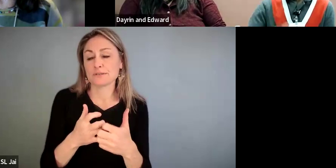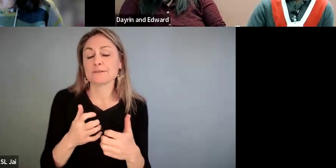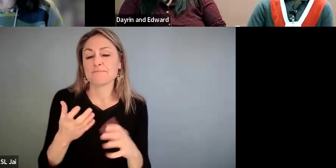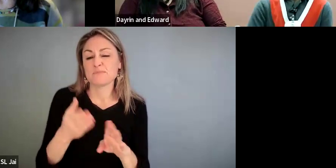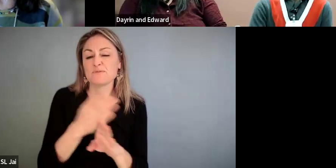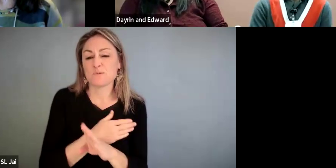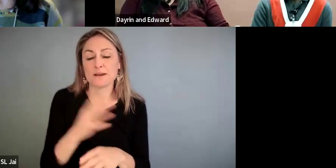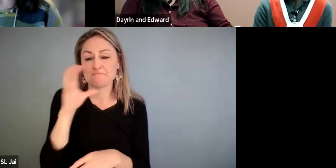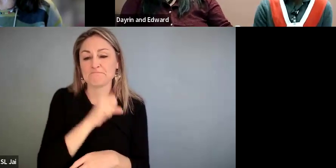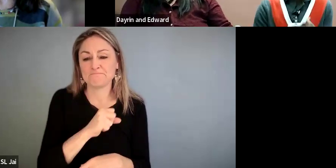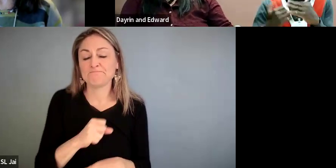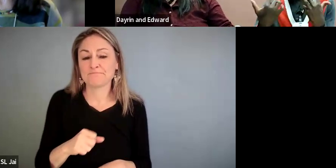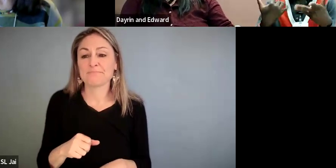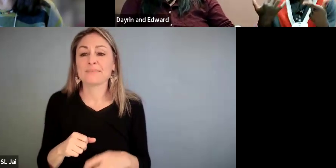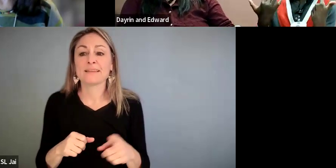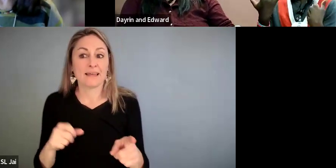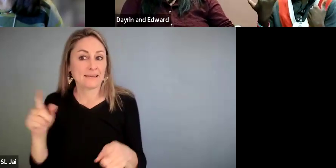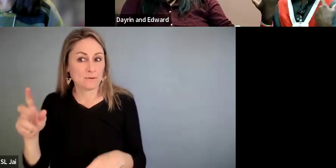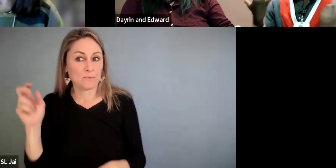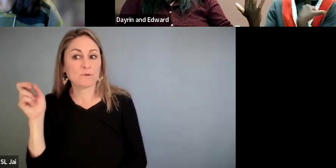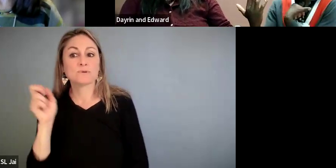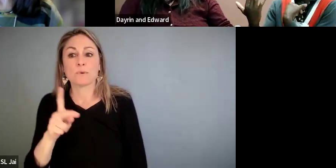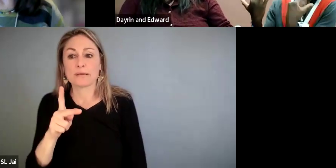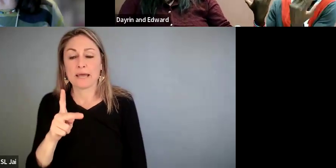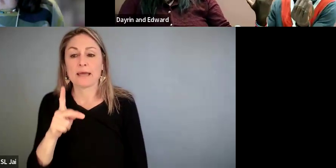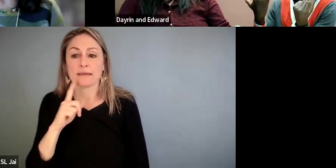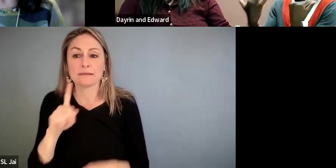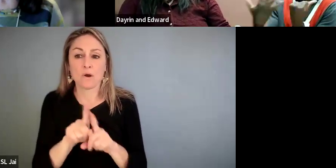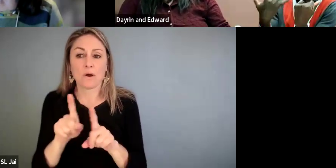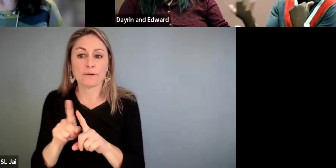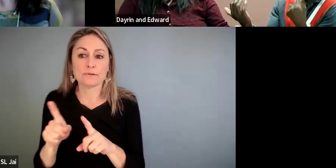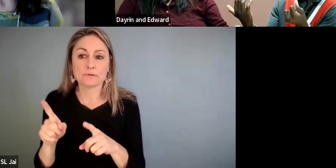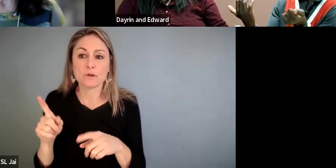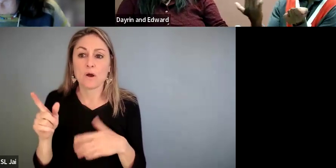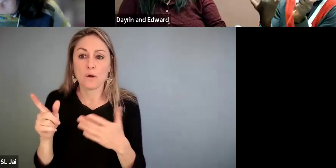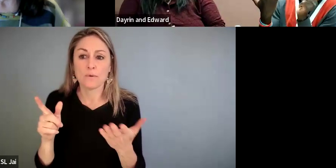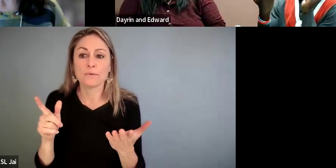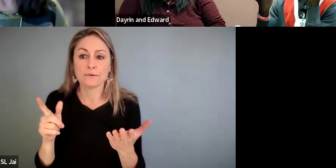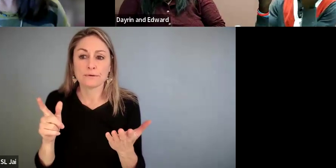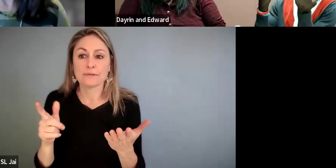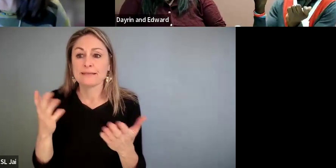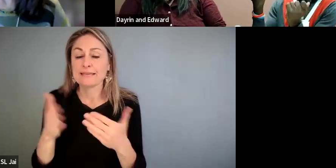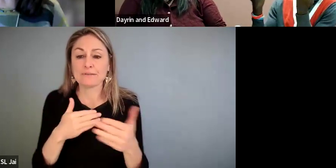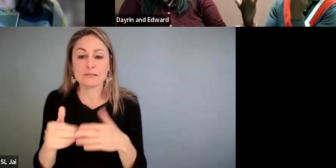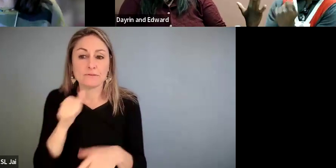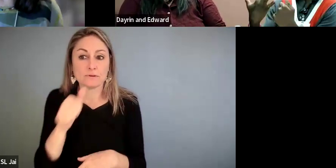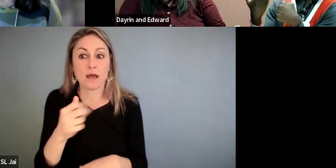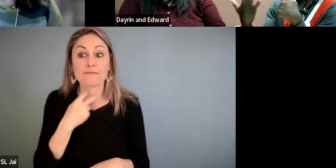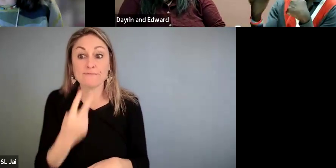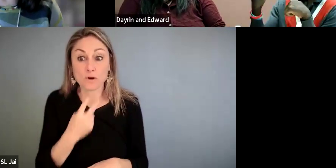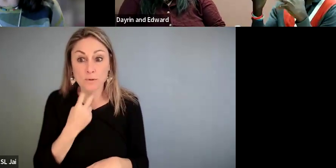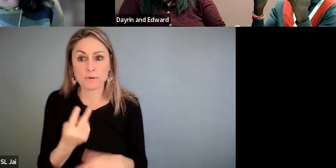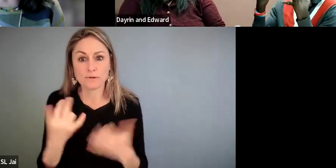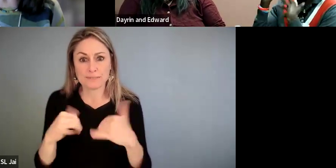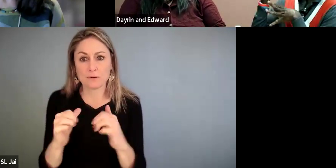okay. It's how your kids spend time with your doctor, even though you are non-verbal. Yes. The